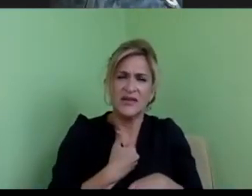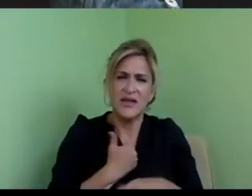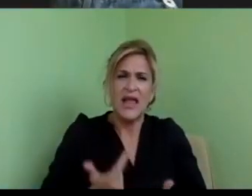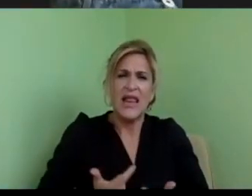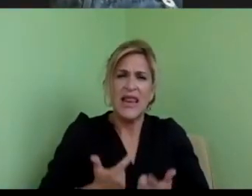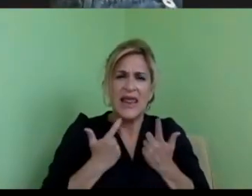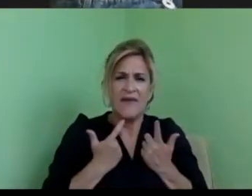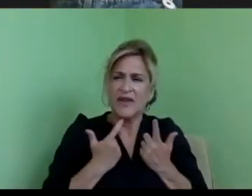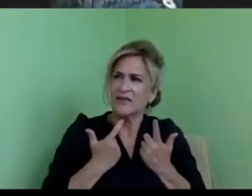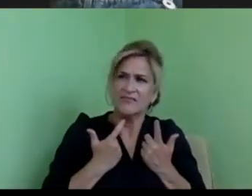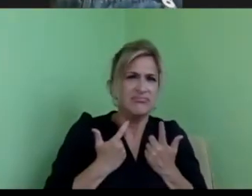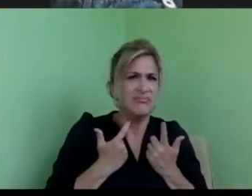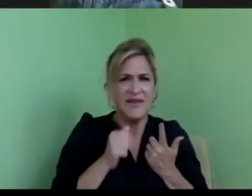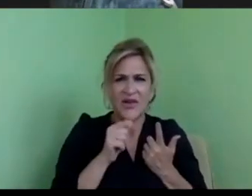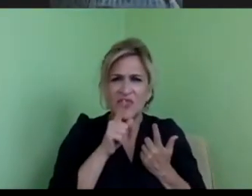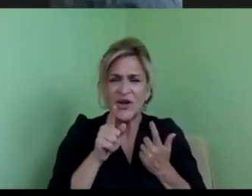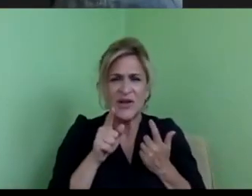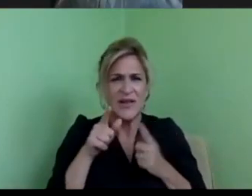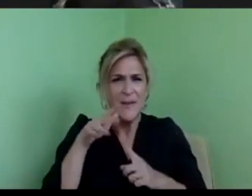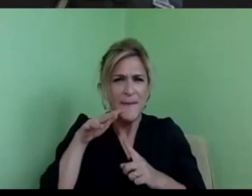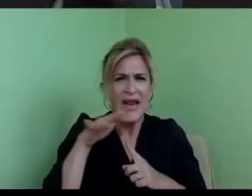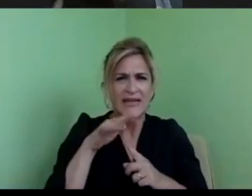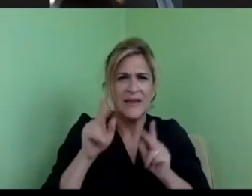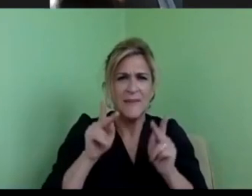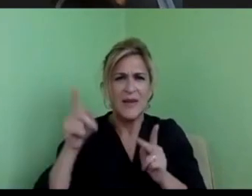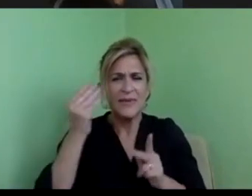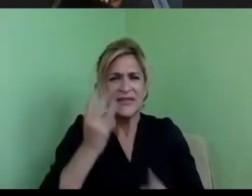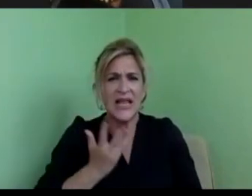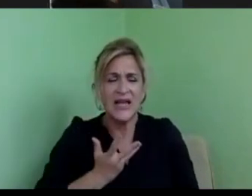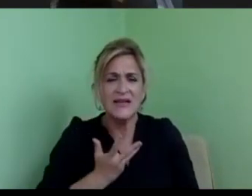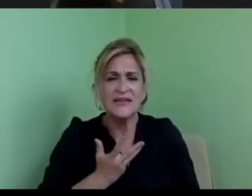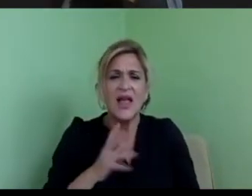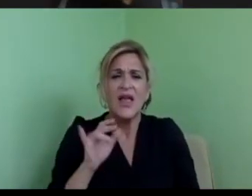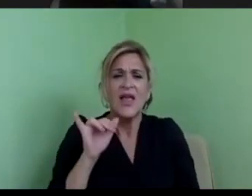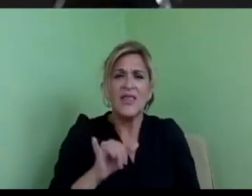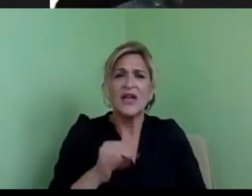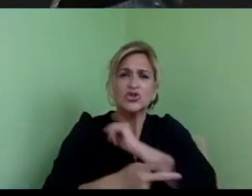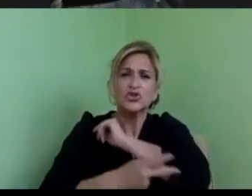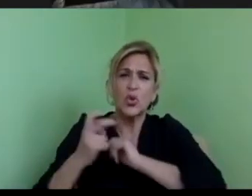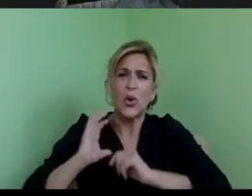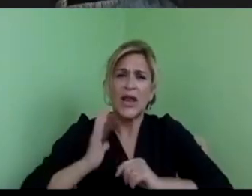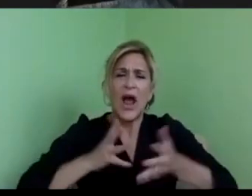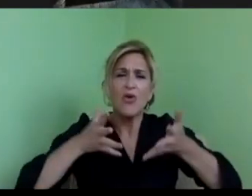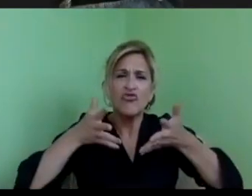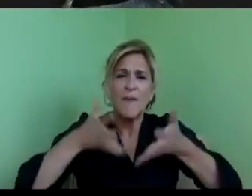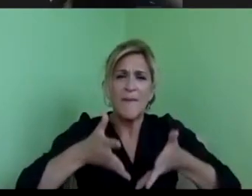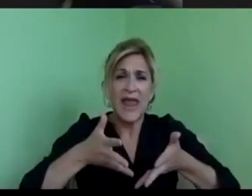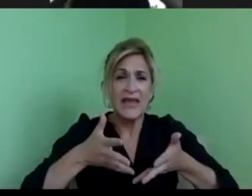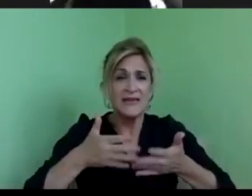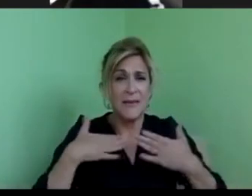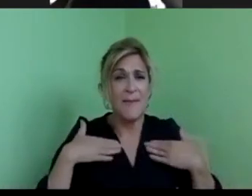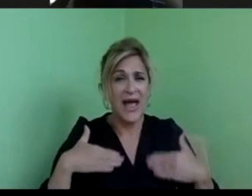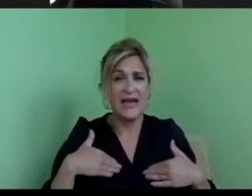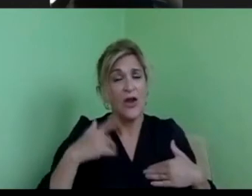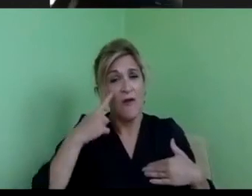surreal space where people are telling us that they have stolen our remains for our own benefit oh